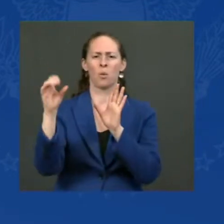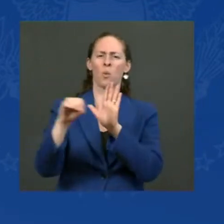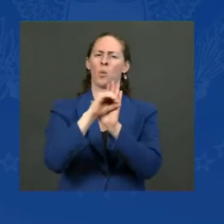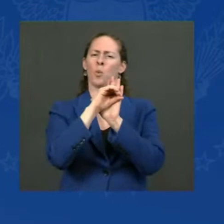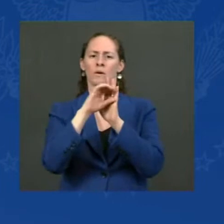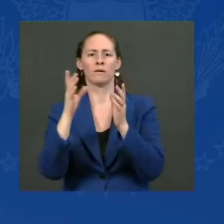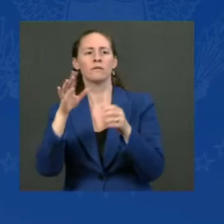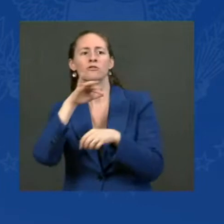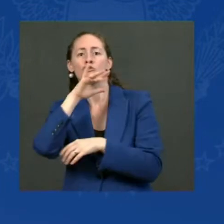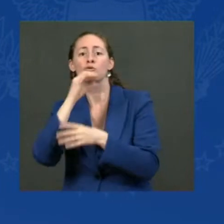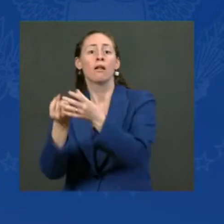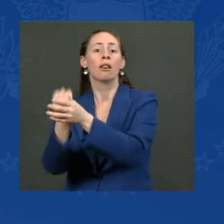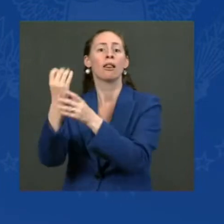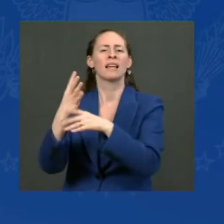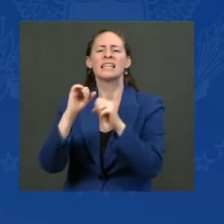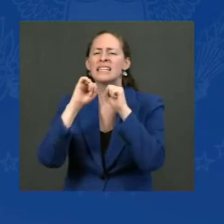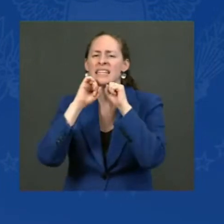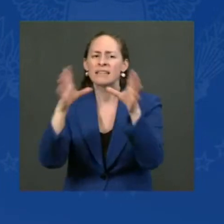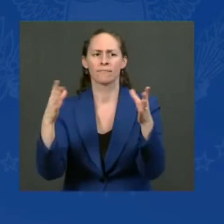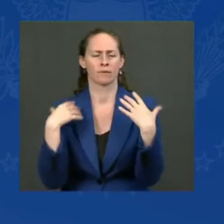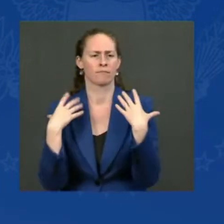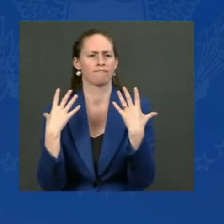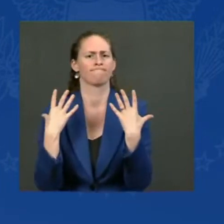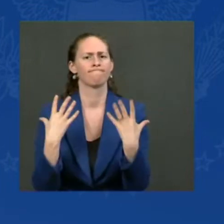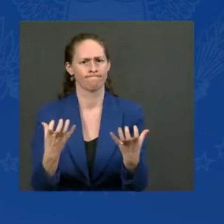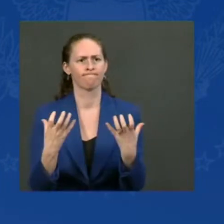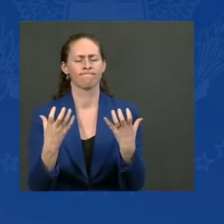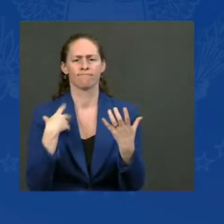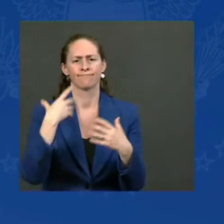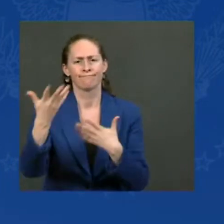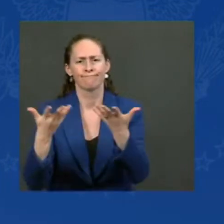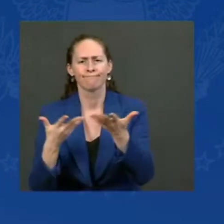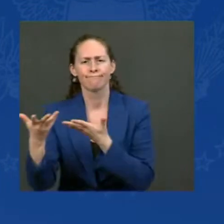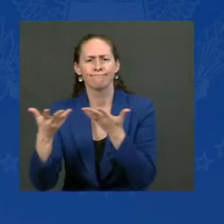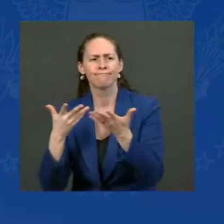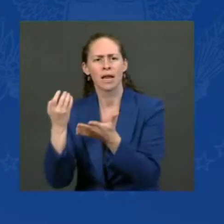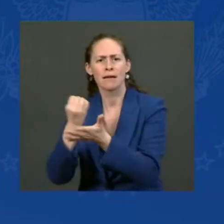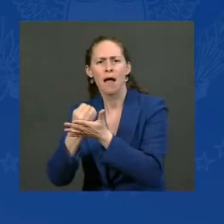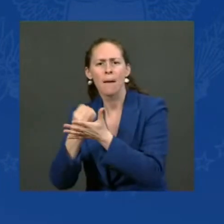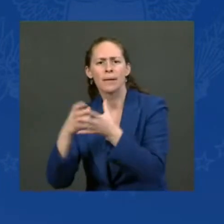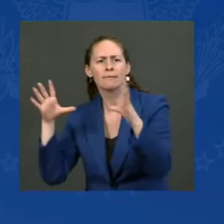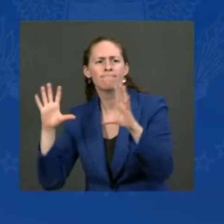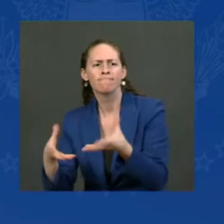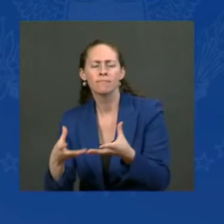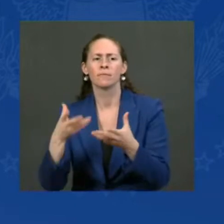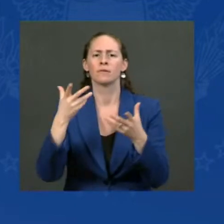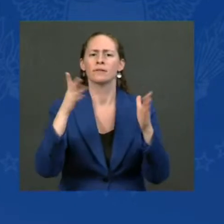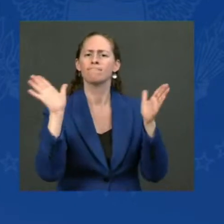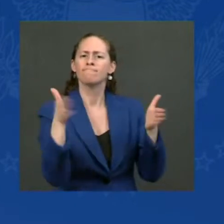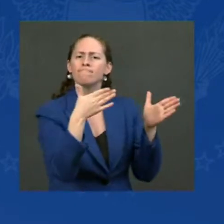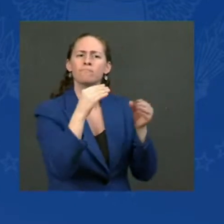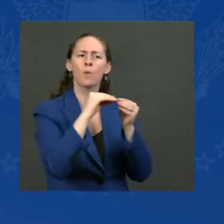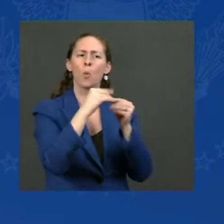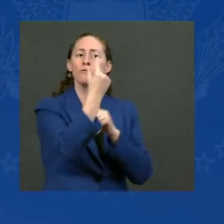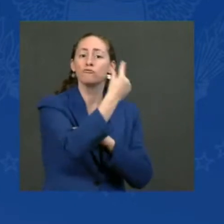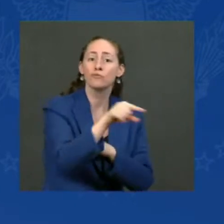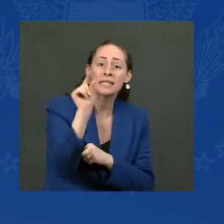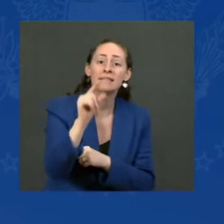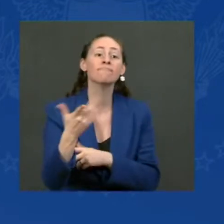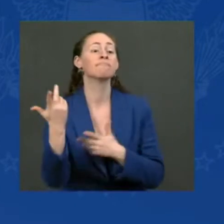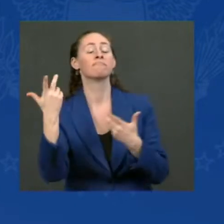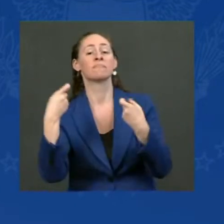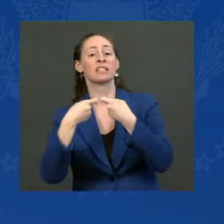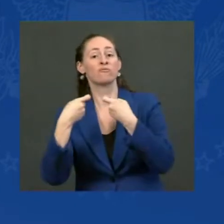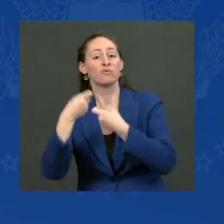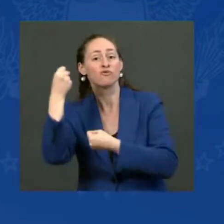closely with our Congress to make critical investments in green infrastructure and electric vehicles that will help us lock in